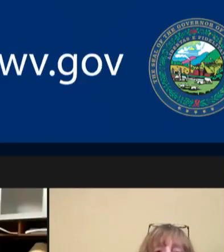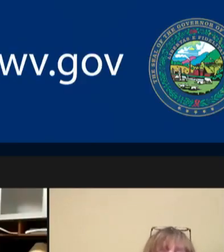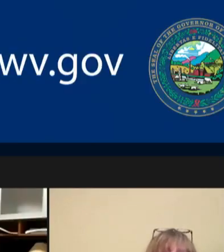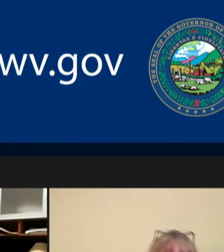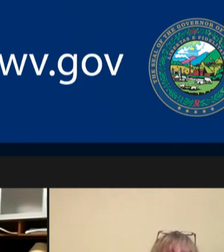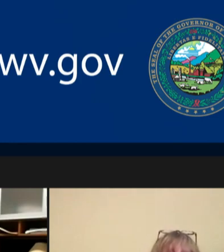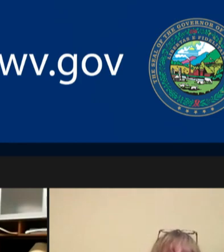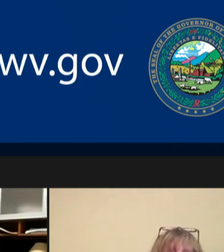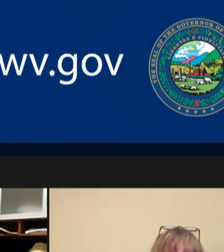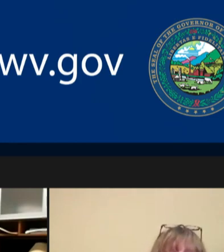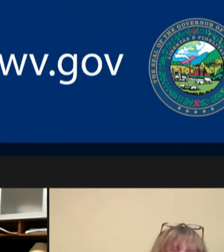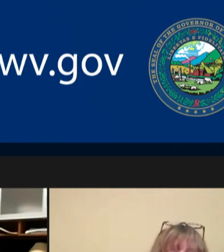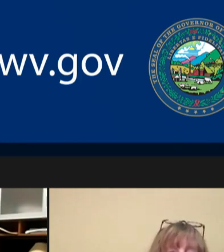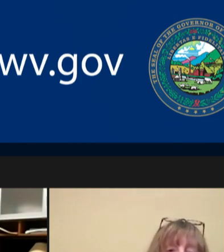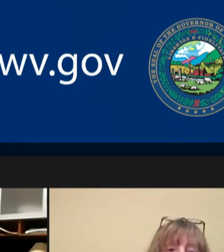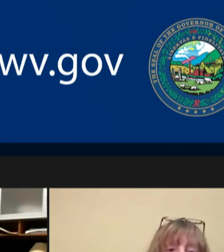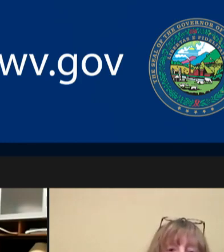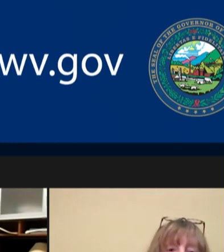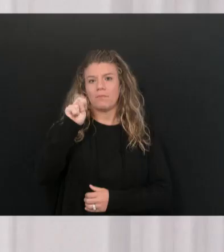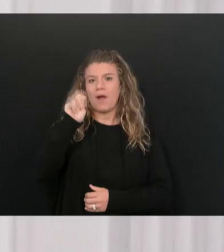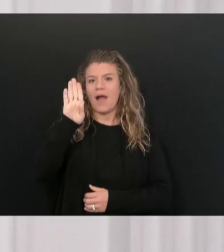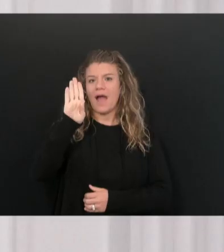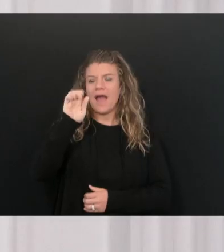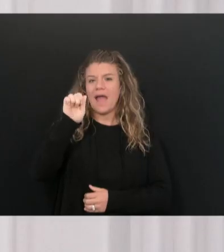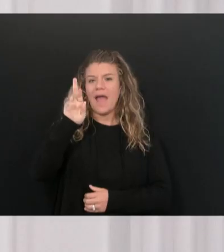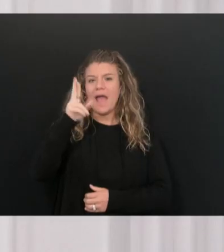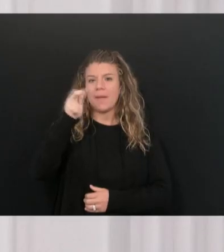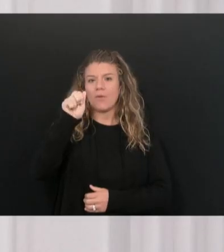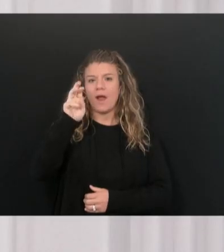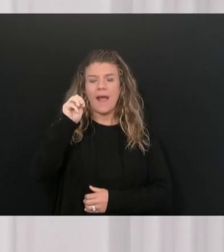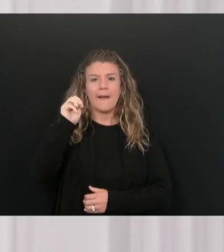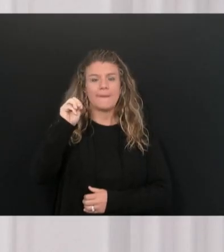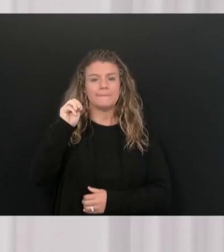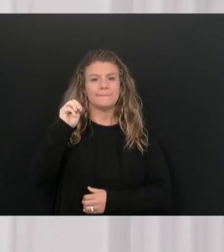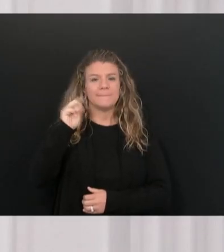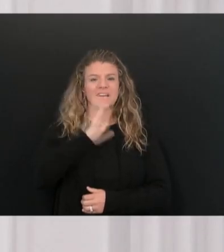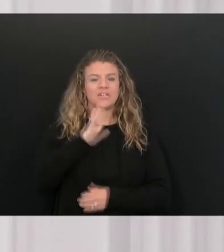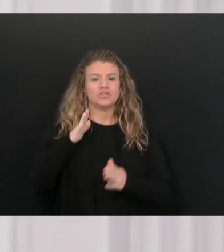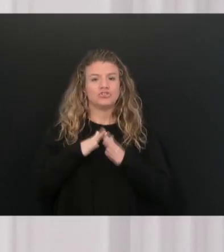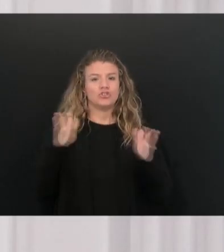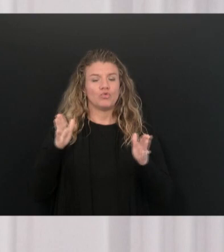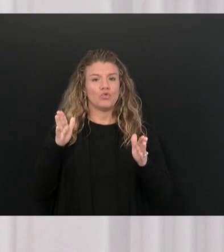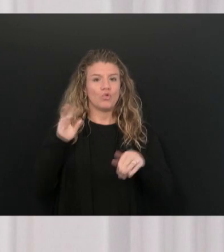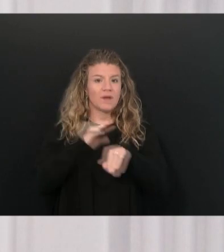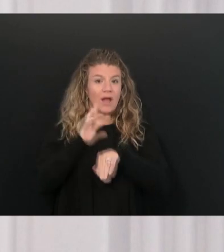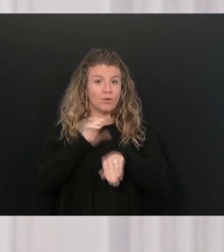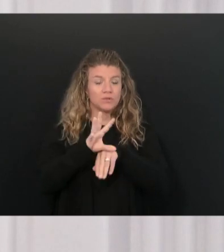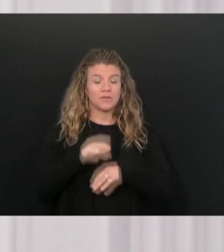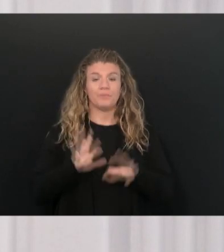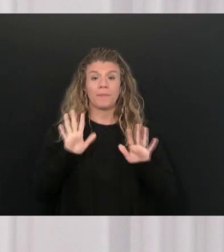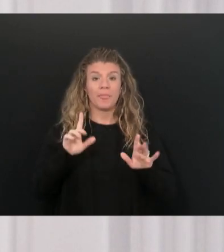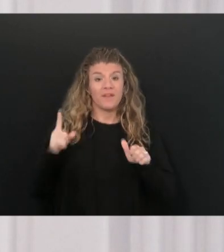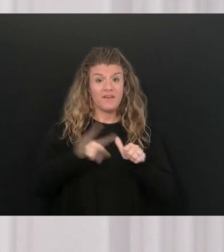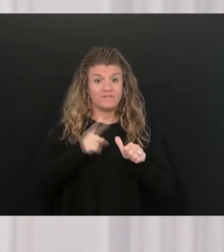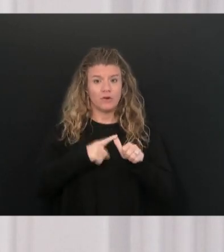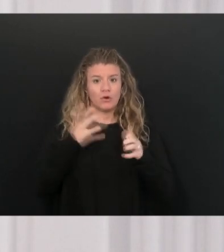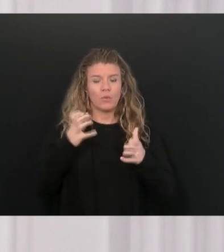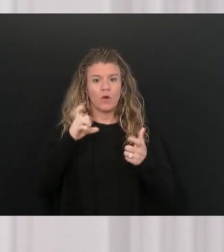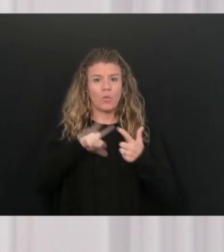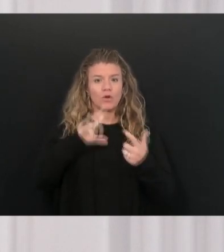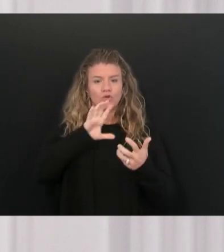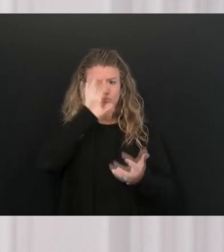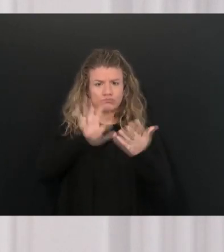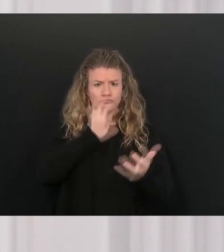Counsel. We wanted to take the opportunity to address some issues regarding confusion over the 25